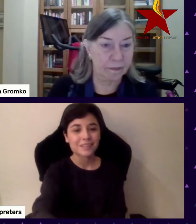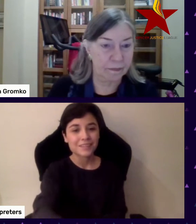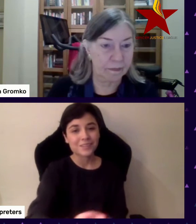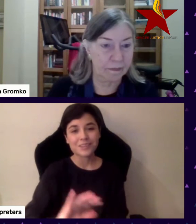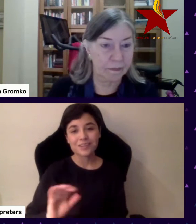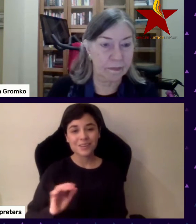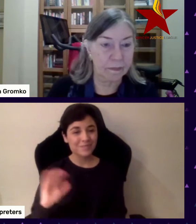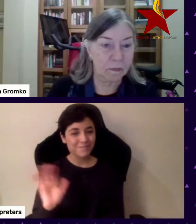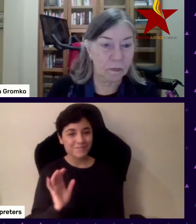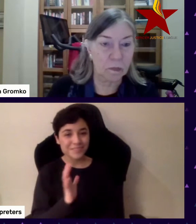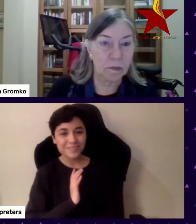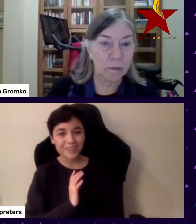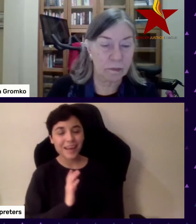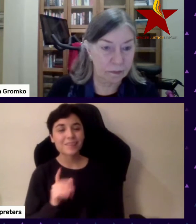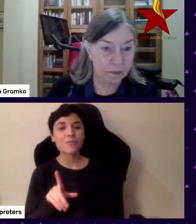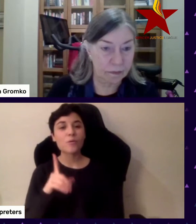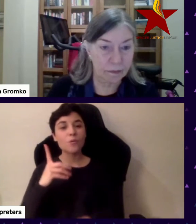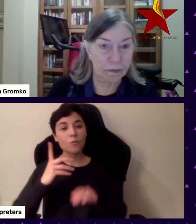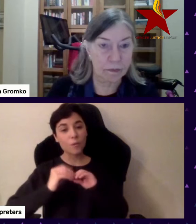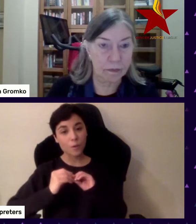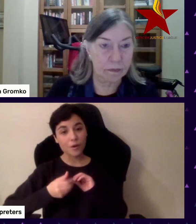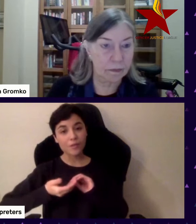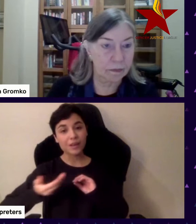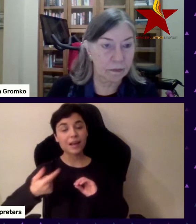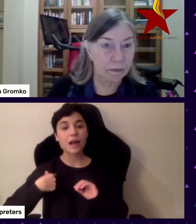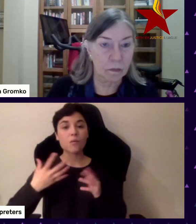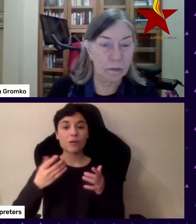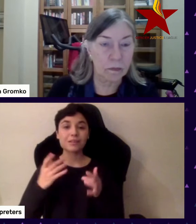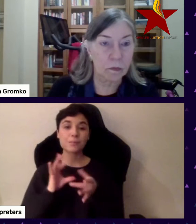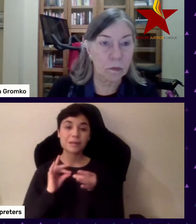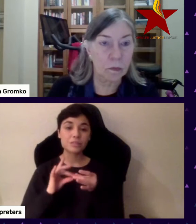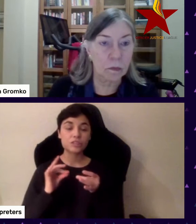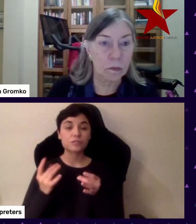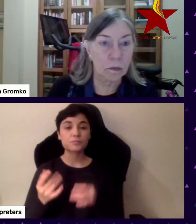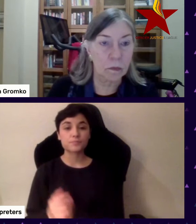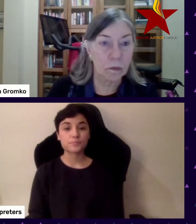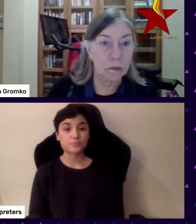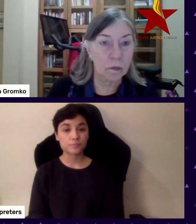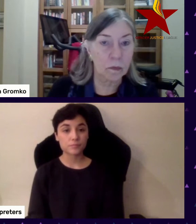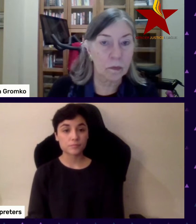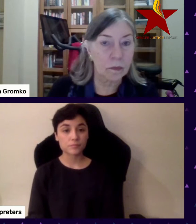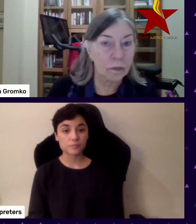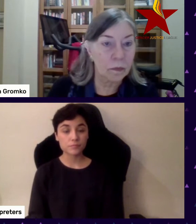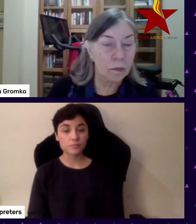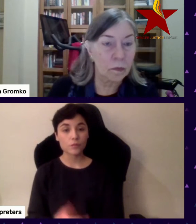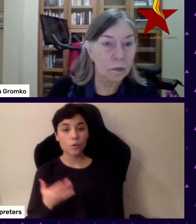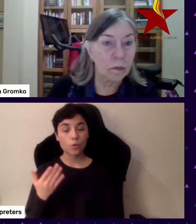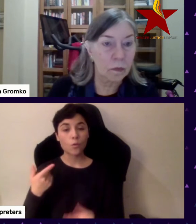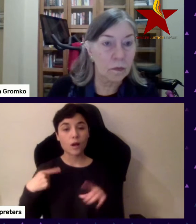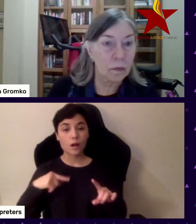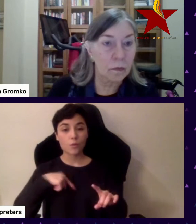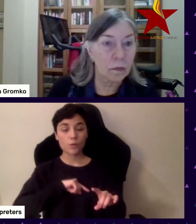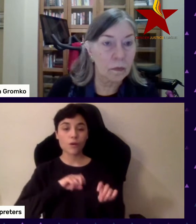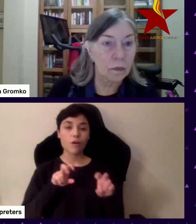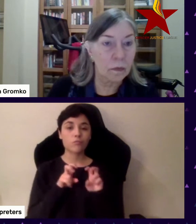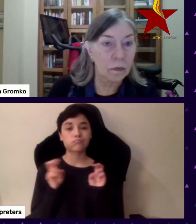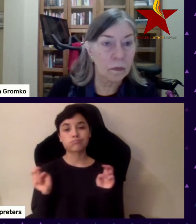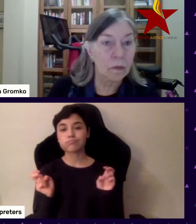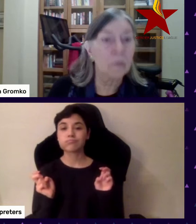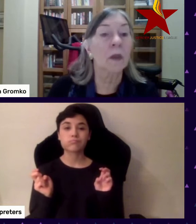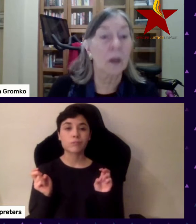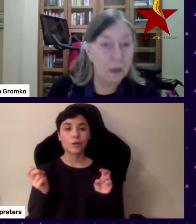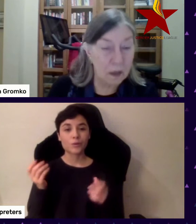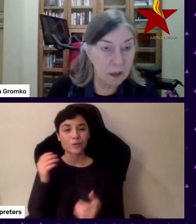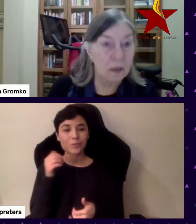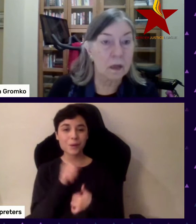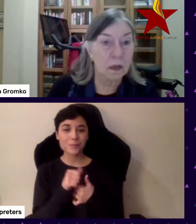Another thing I wanted to bring up about, while we've all been sitting around, they jokingly, we used to talk about the freshman 20